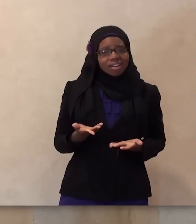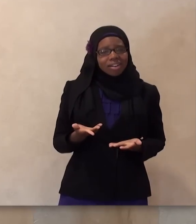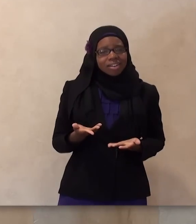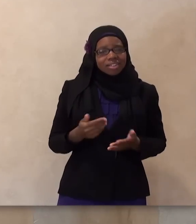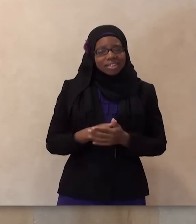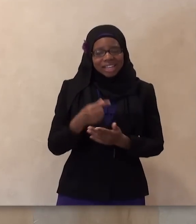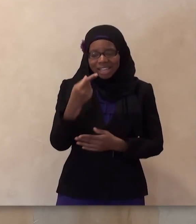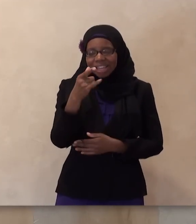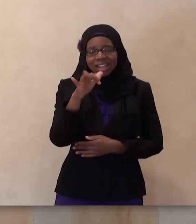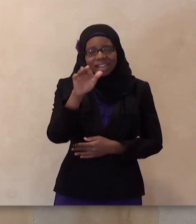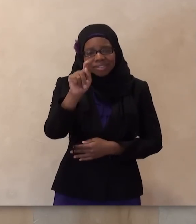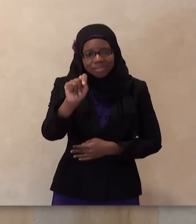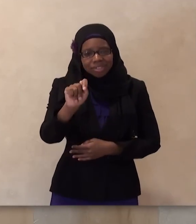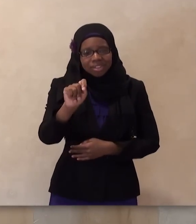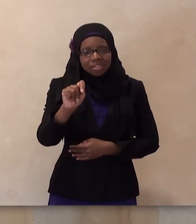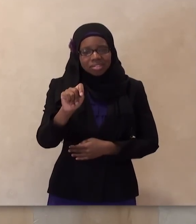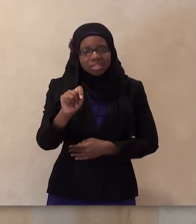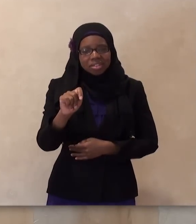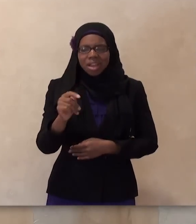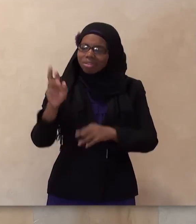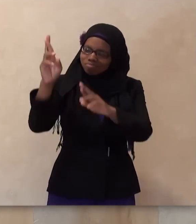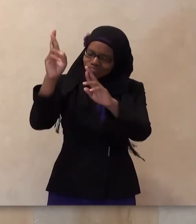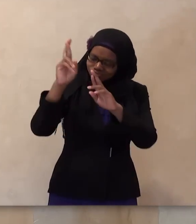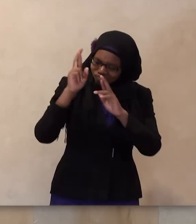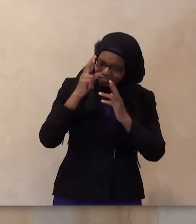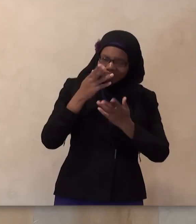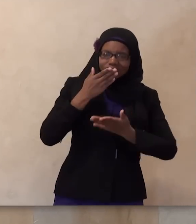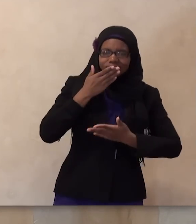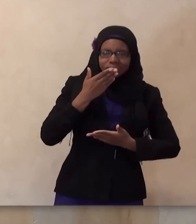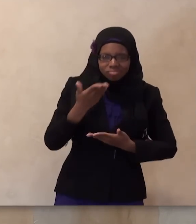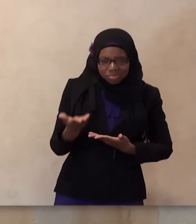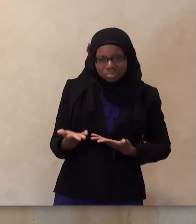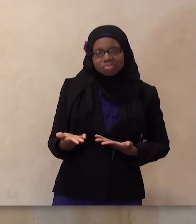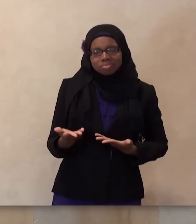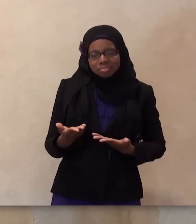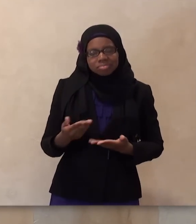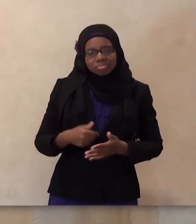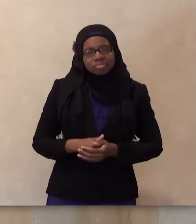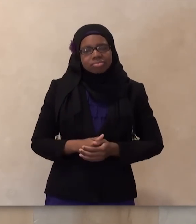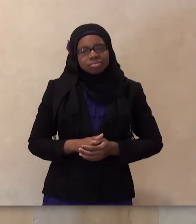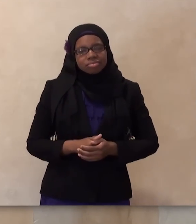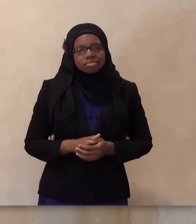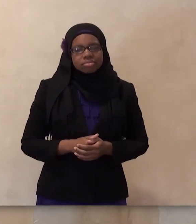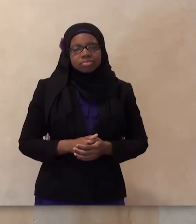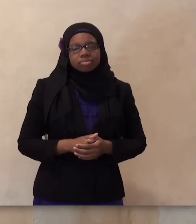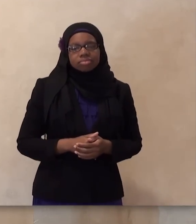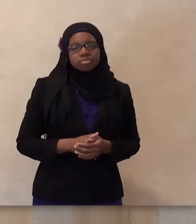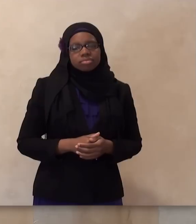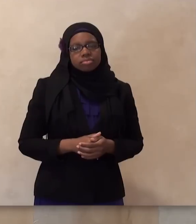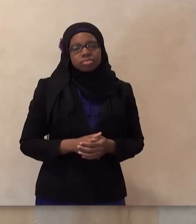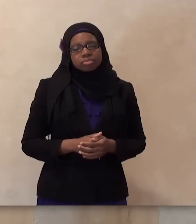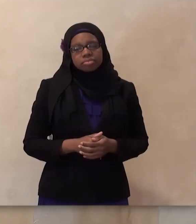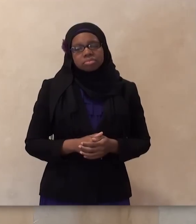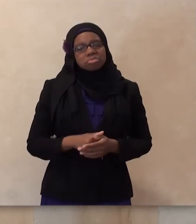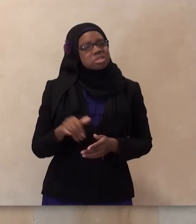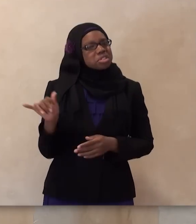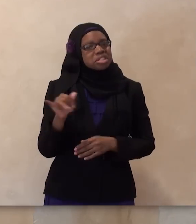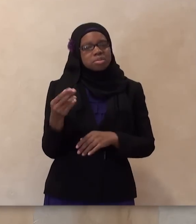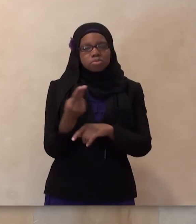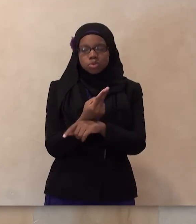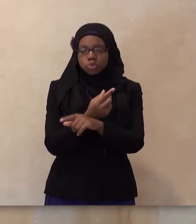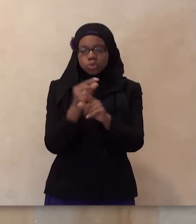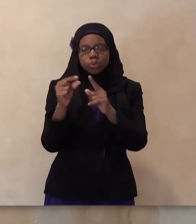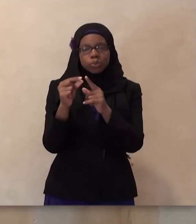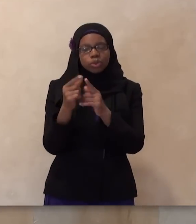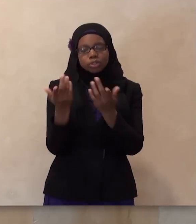gift and he has a respect towards you. So you recognize that respect and you also do the same thing to